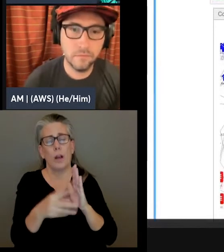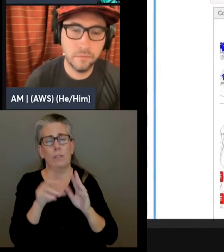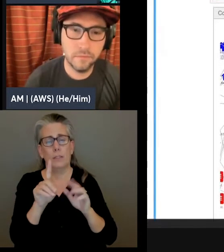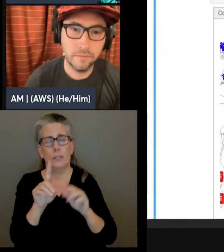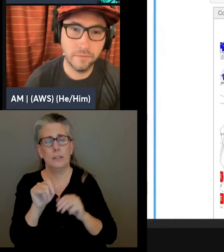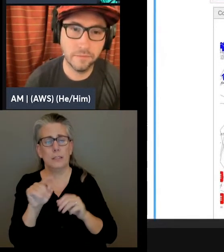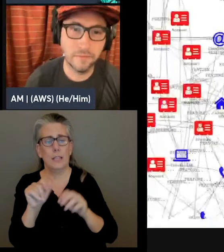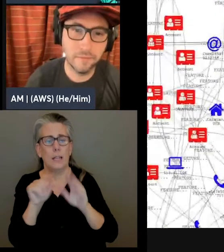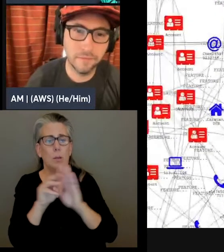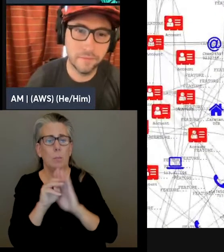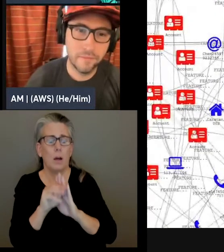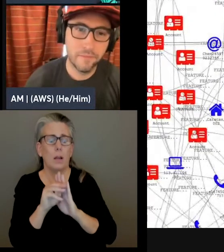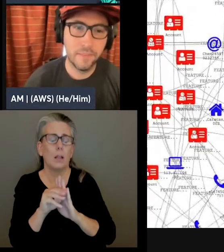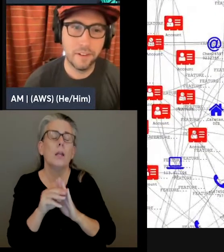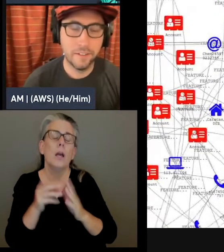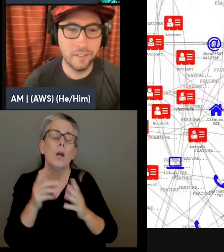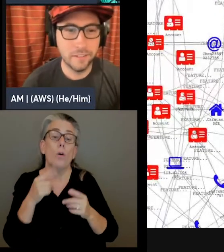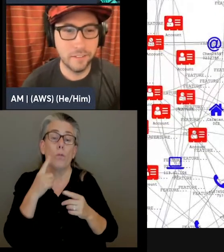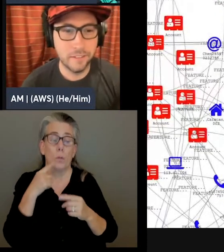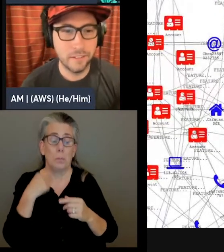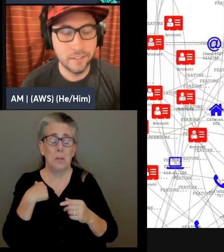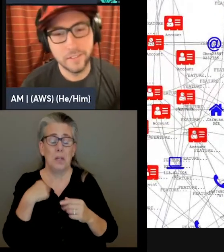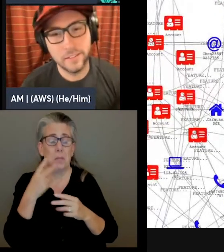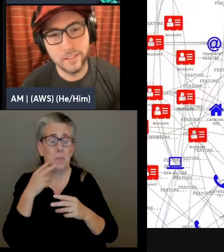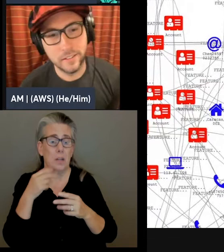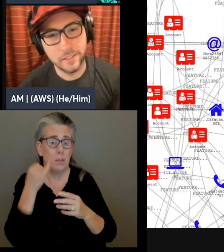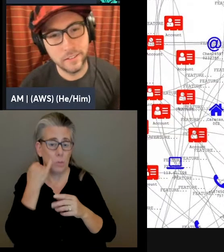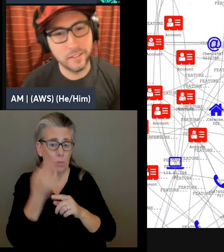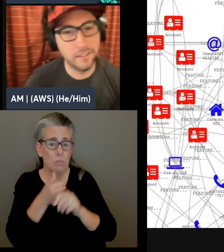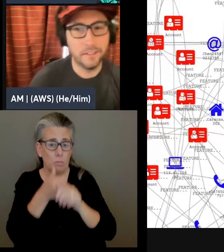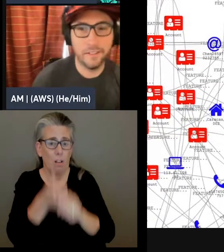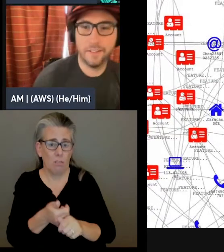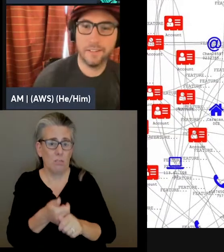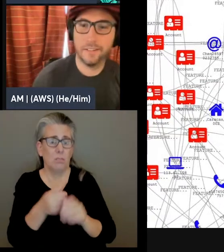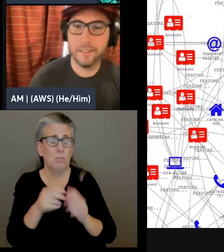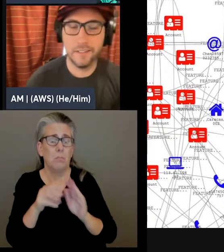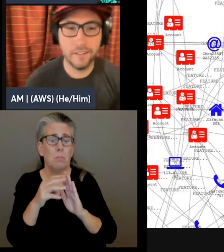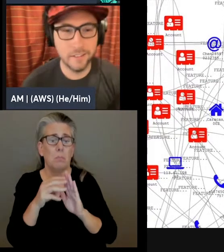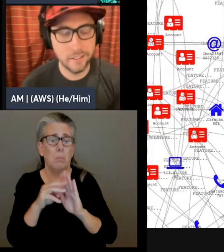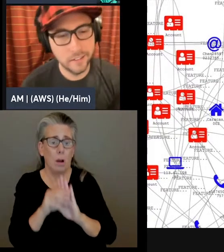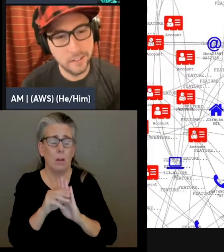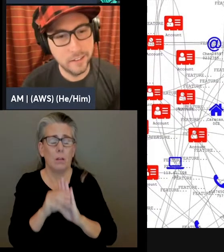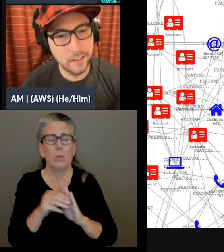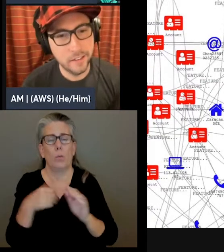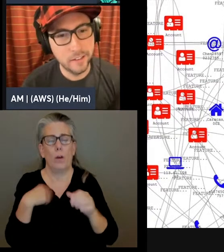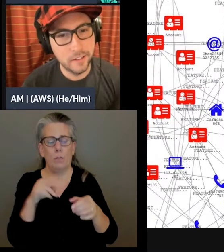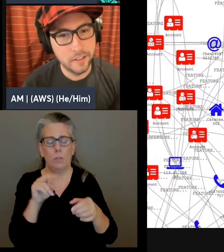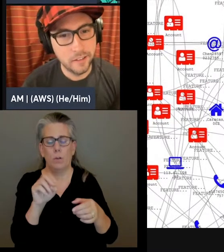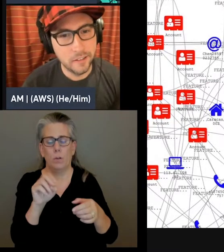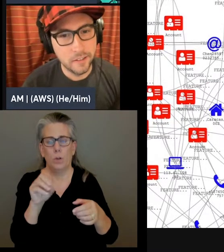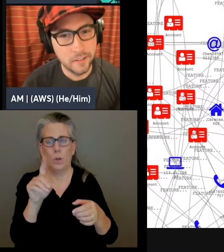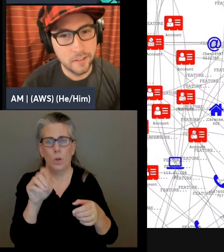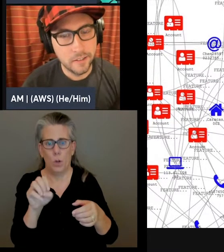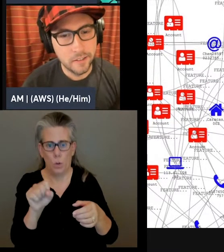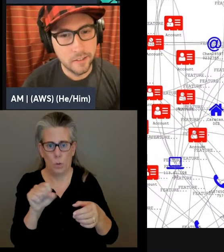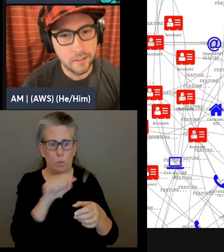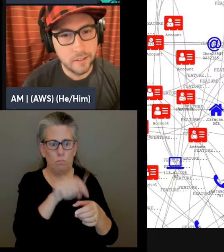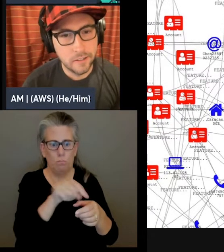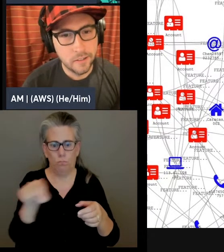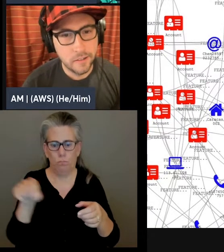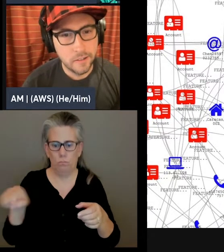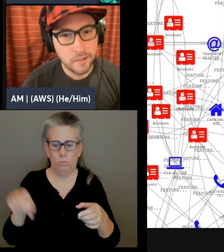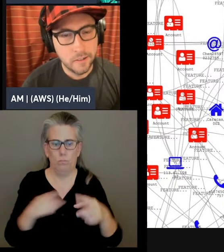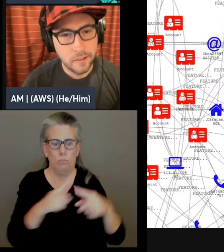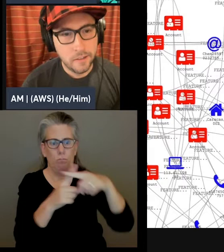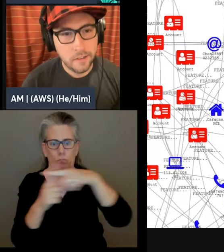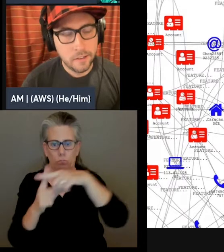look at it. If you're doing a property graph model where you have, those nodes, those nodes or those vertices, those edges or